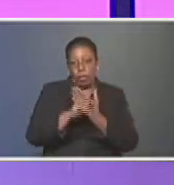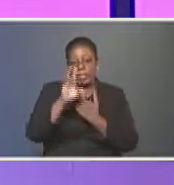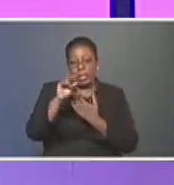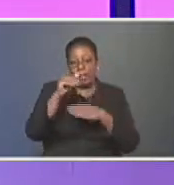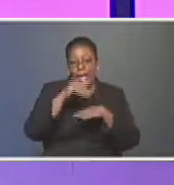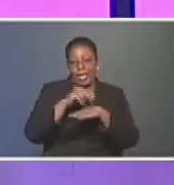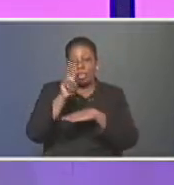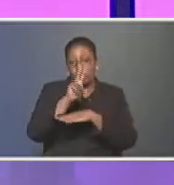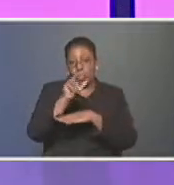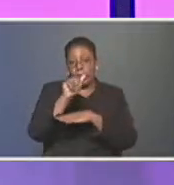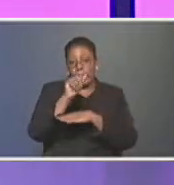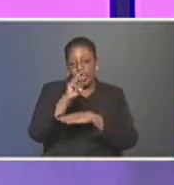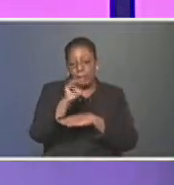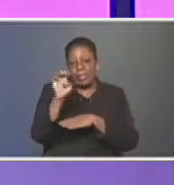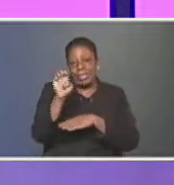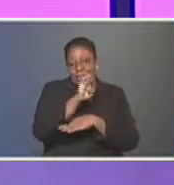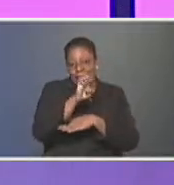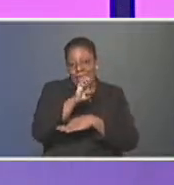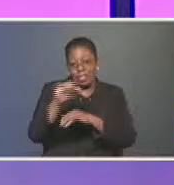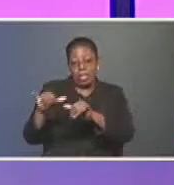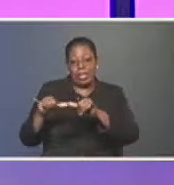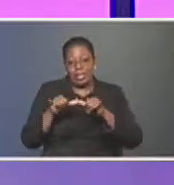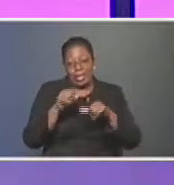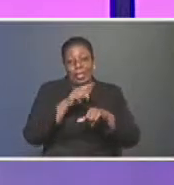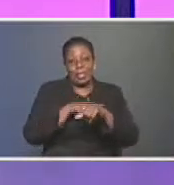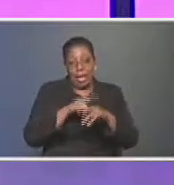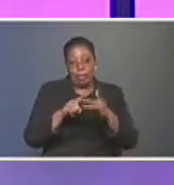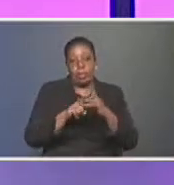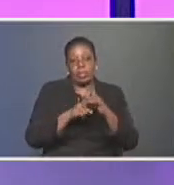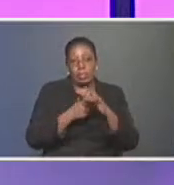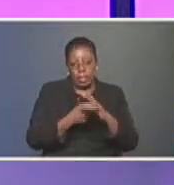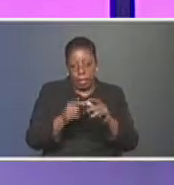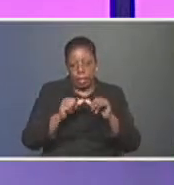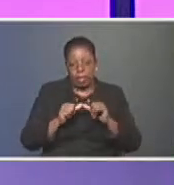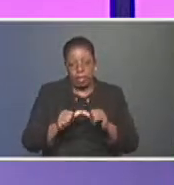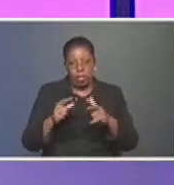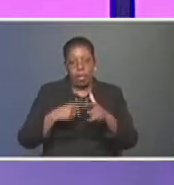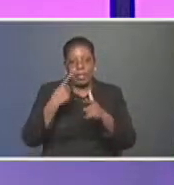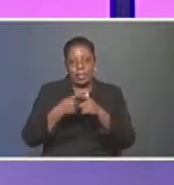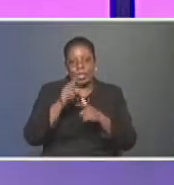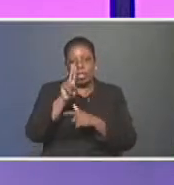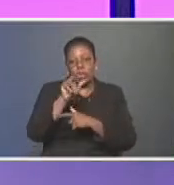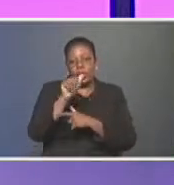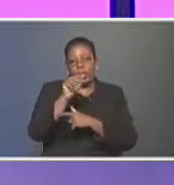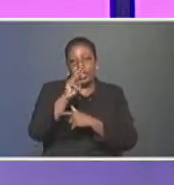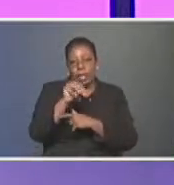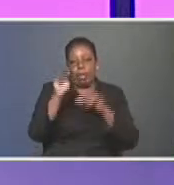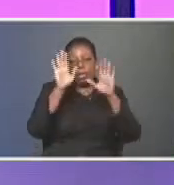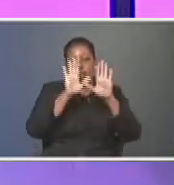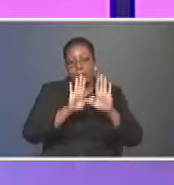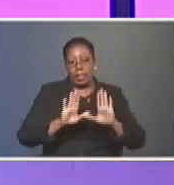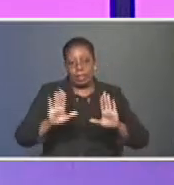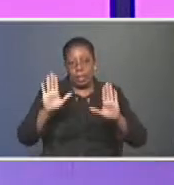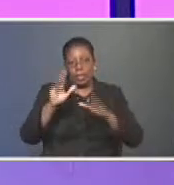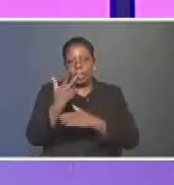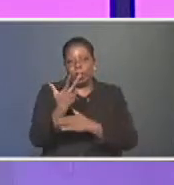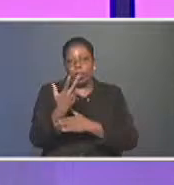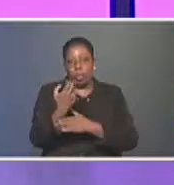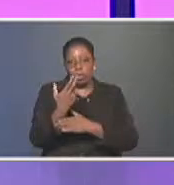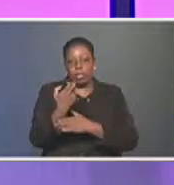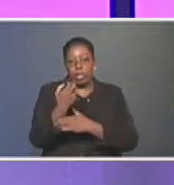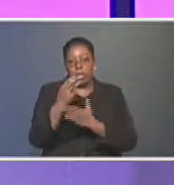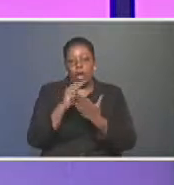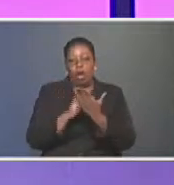At that time, Eastern Standard Time will begin and will continue until 2 a.m. on Sunday, the 13th